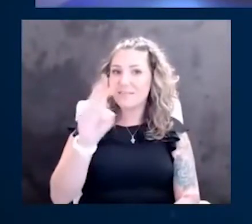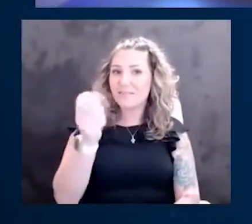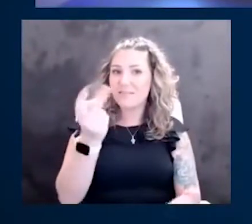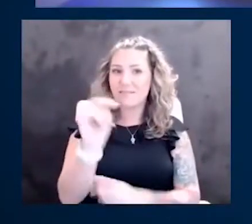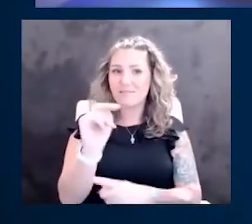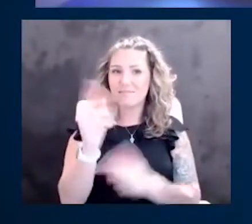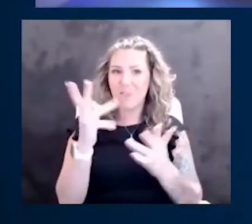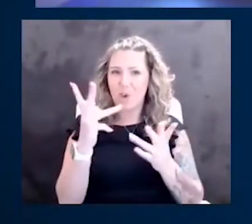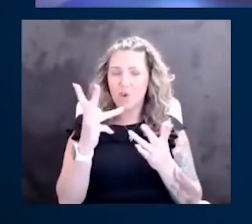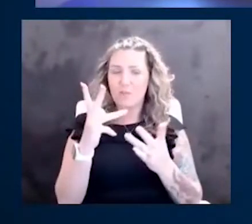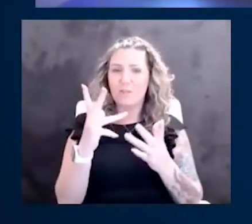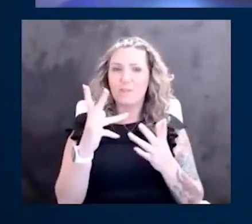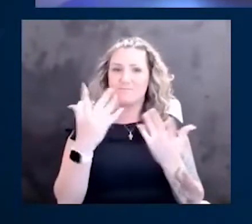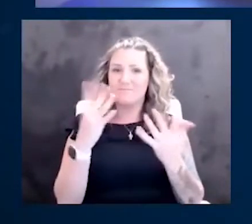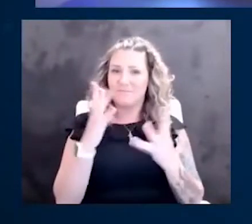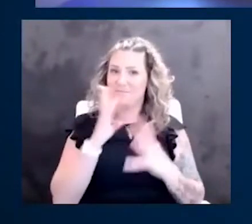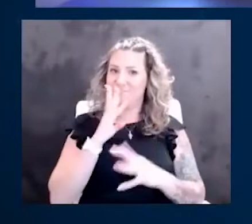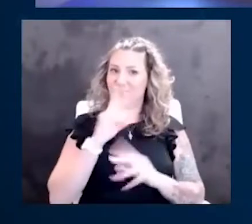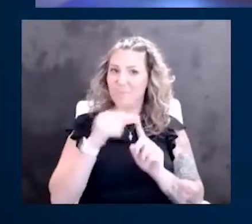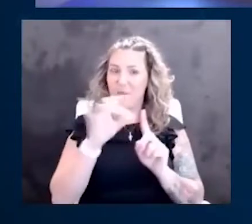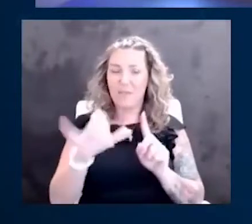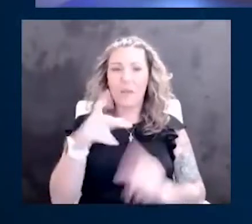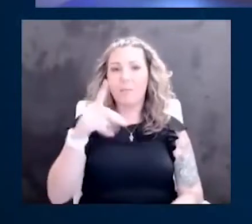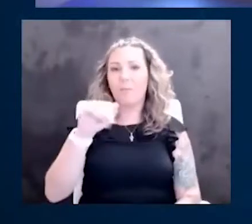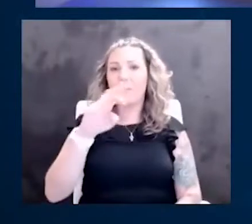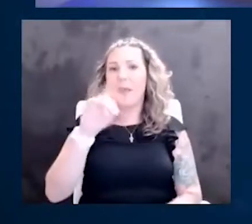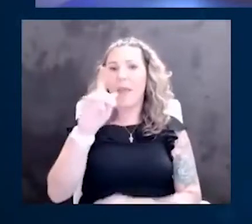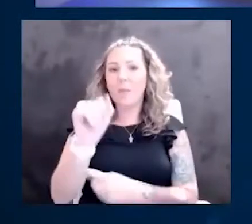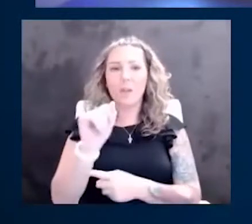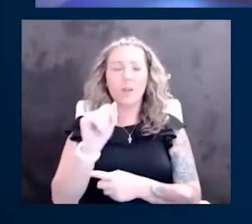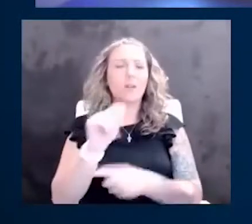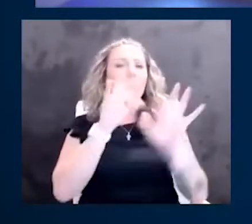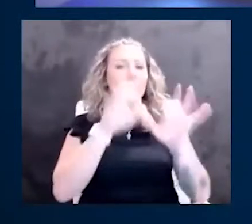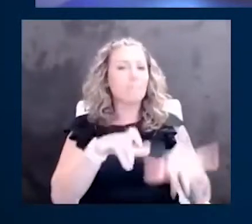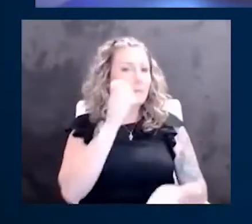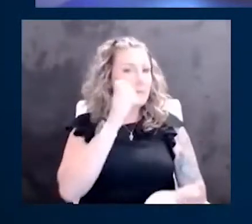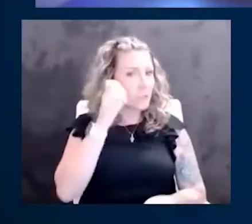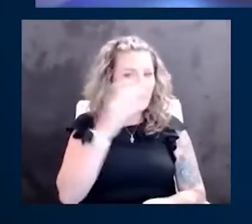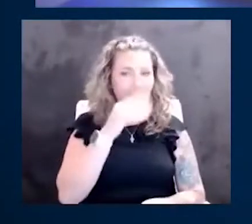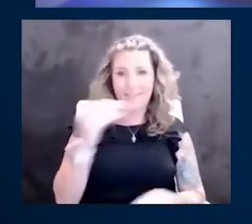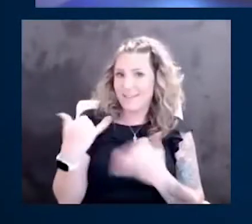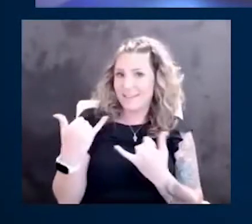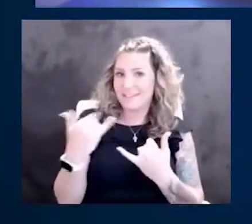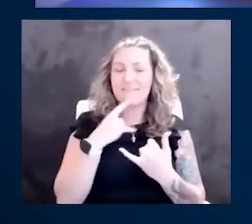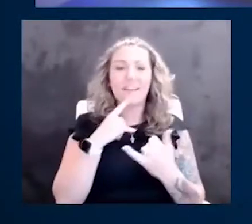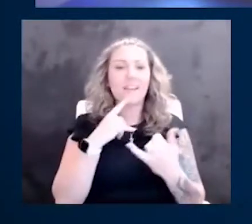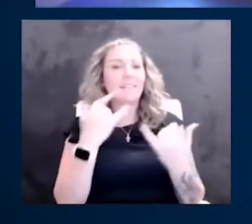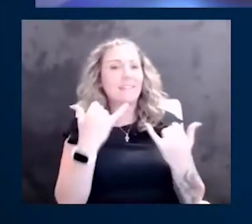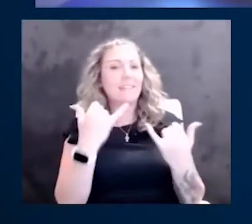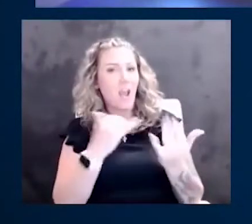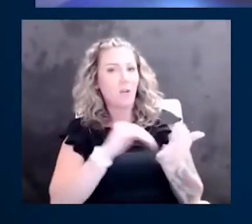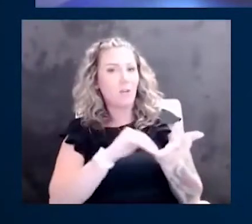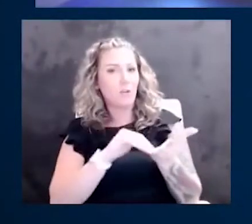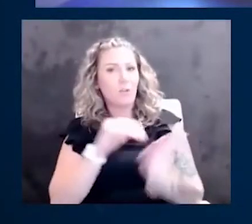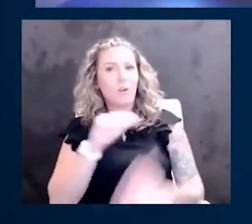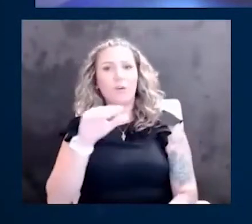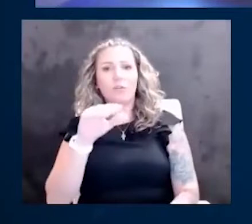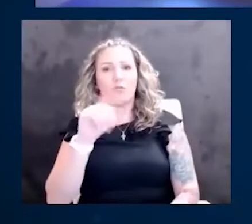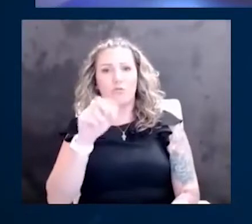Pamela, who wrote yesterday and she wrote again today, wants to know, and this time Dr. Norman, she said, you said people that